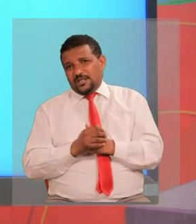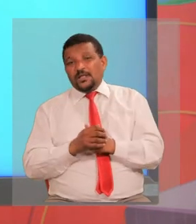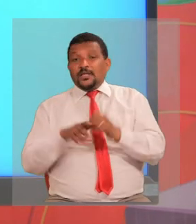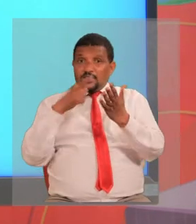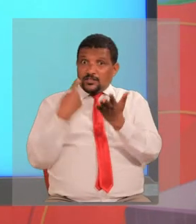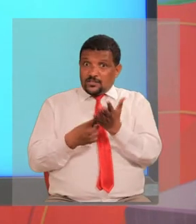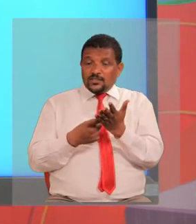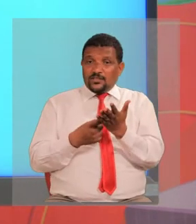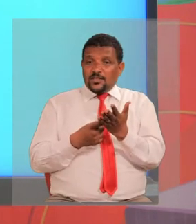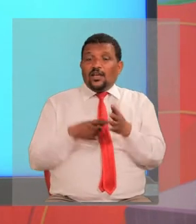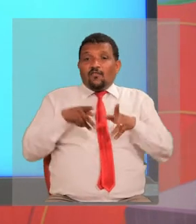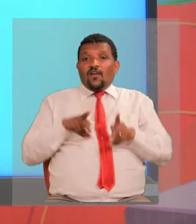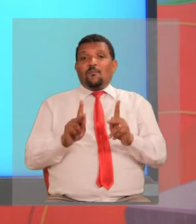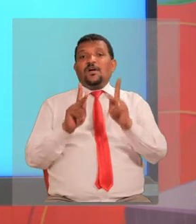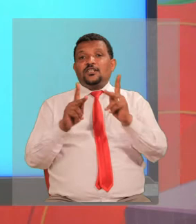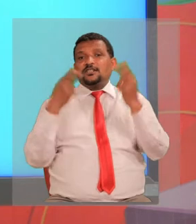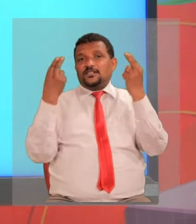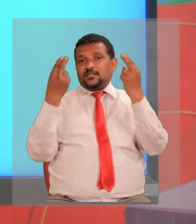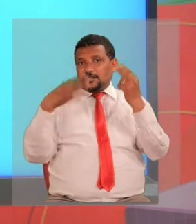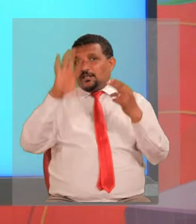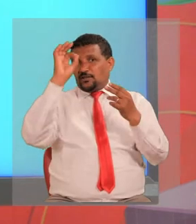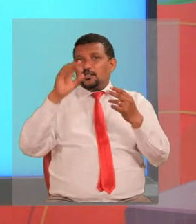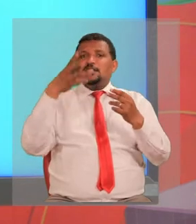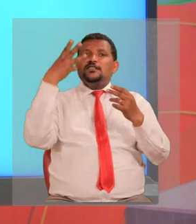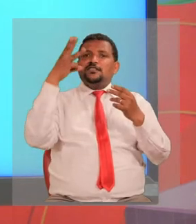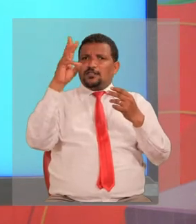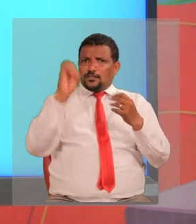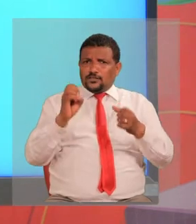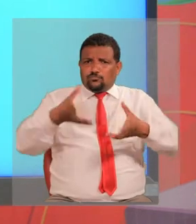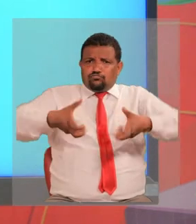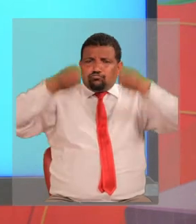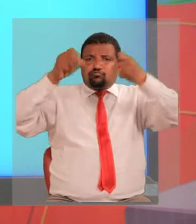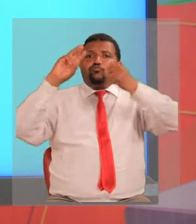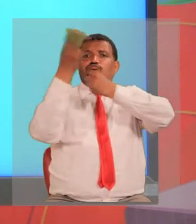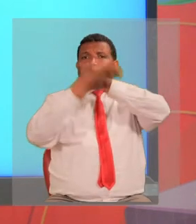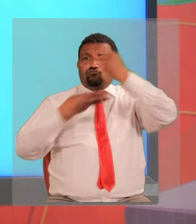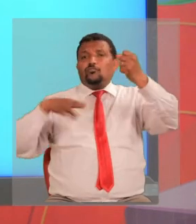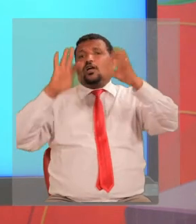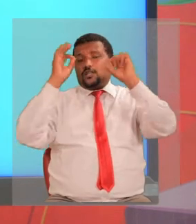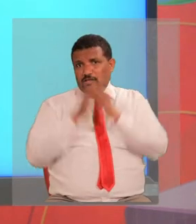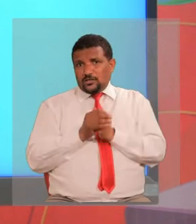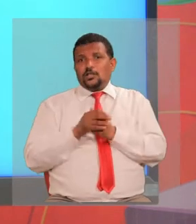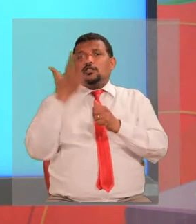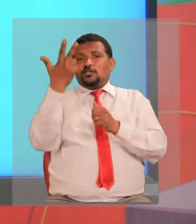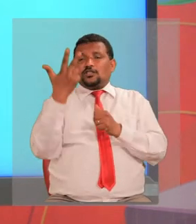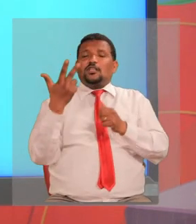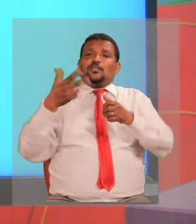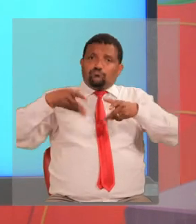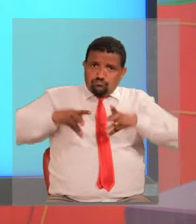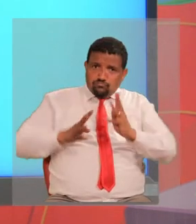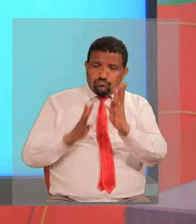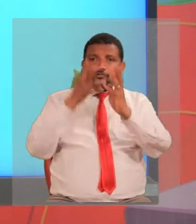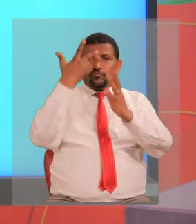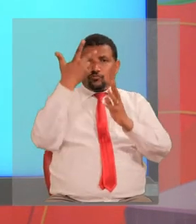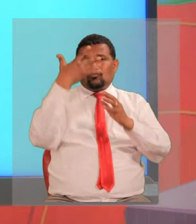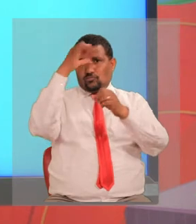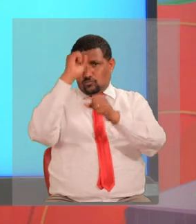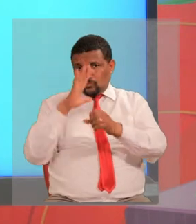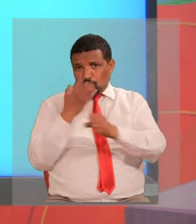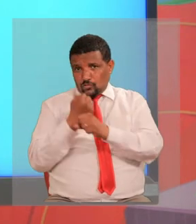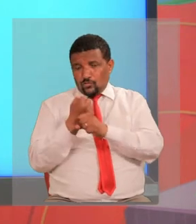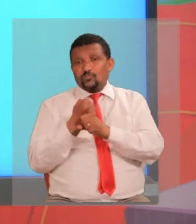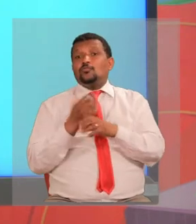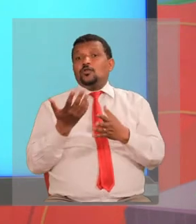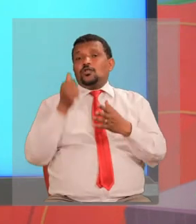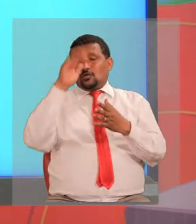So, the farmer gets 60 quintal of wheat from the combination of three tractor and three labor. At the same time, the